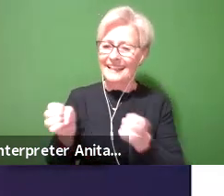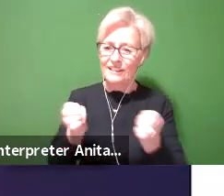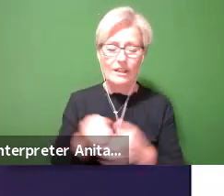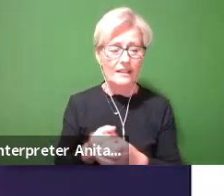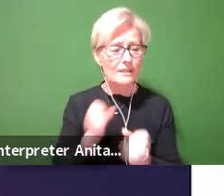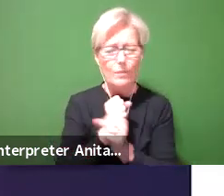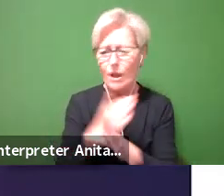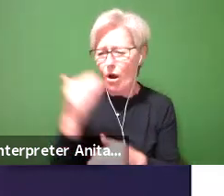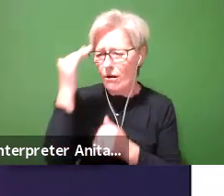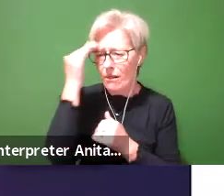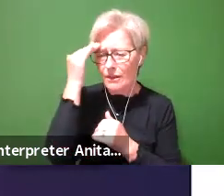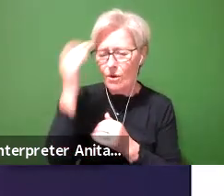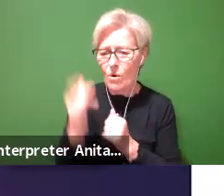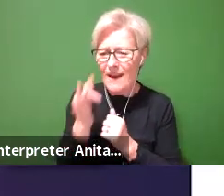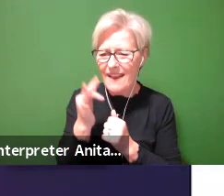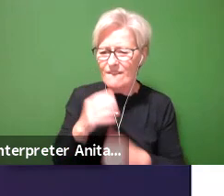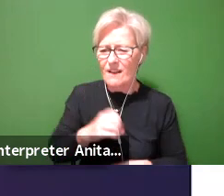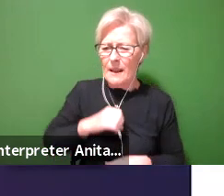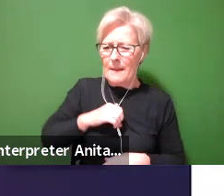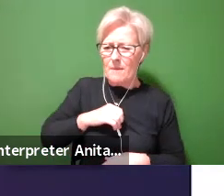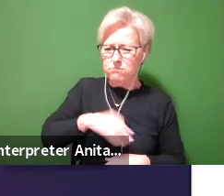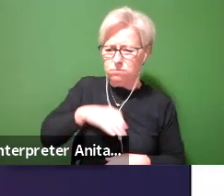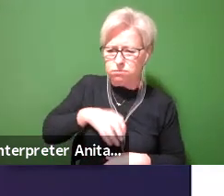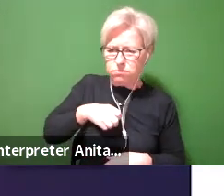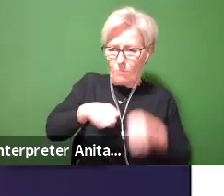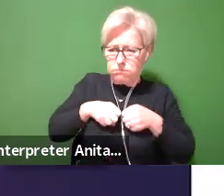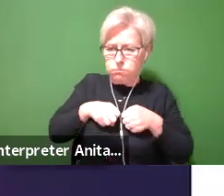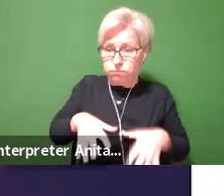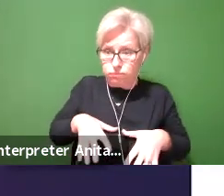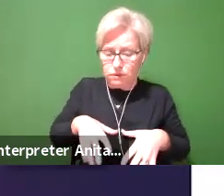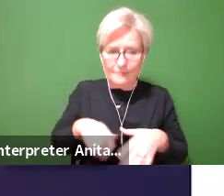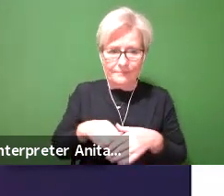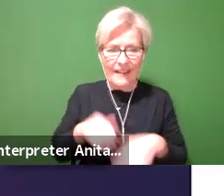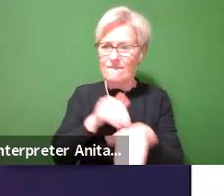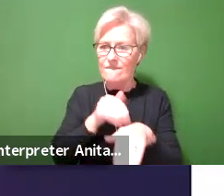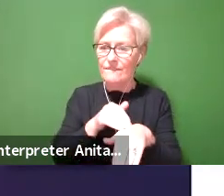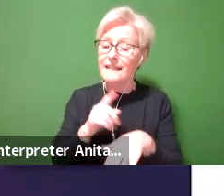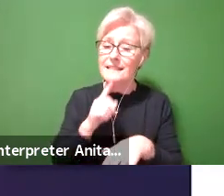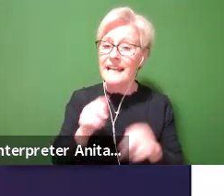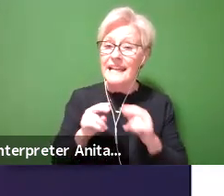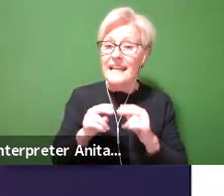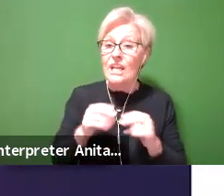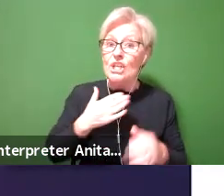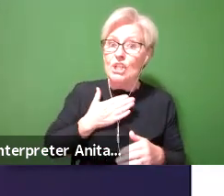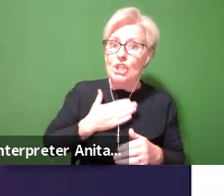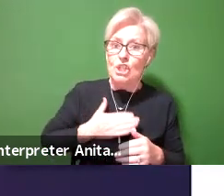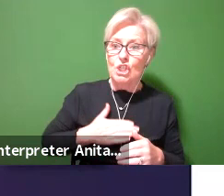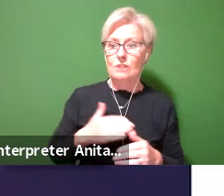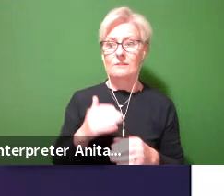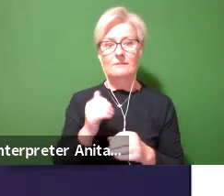to 1 in 3 women. Just because something is very common does not mean it's normal and does not mean that you have to live with it.